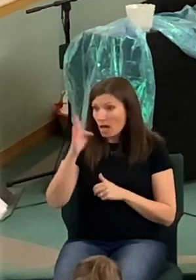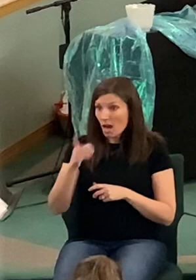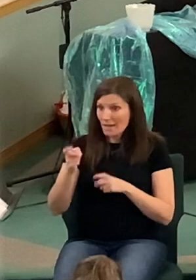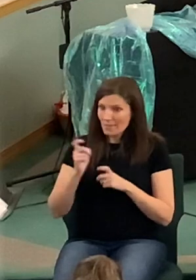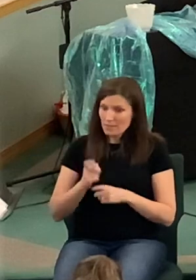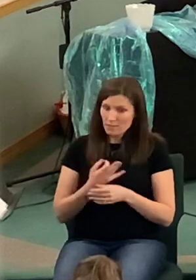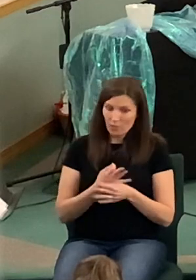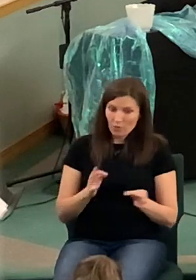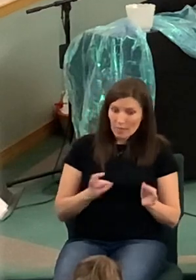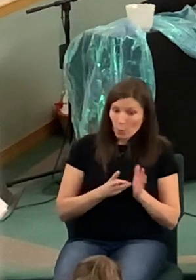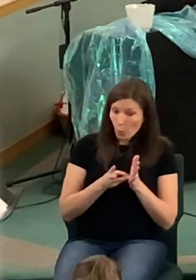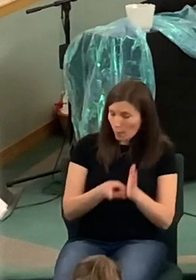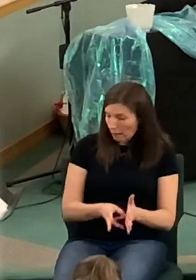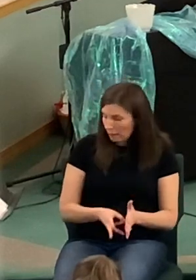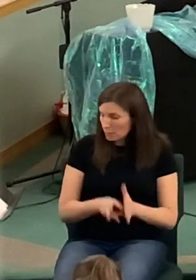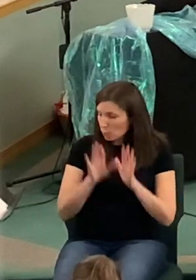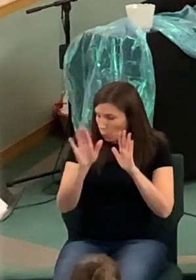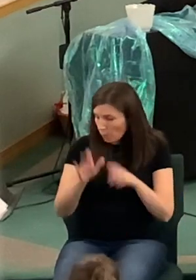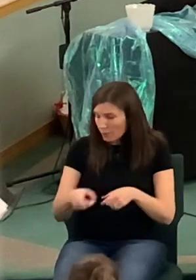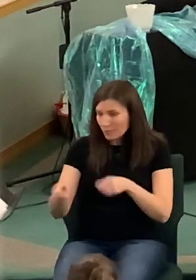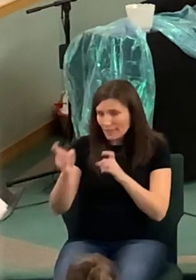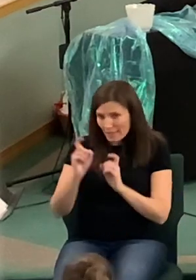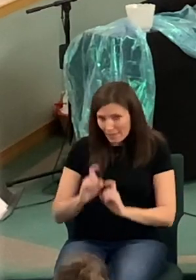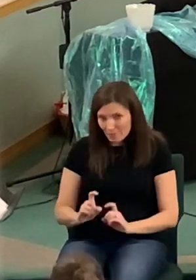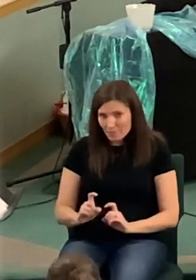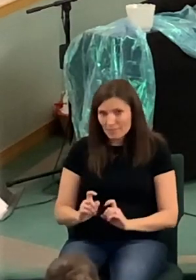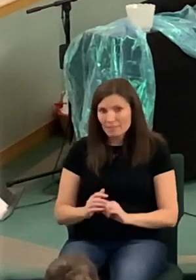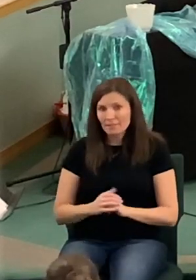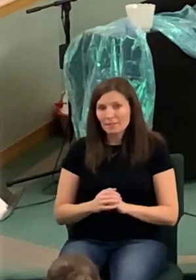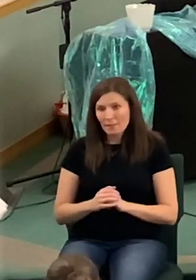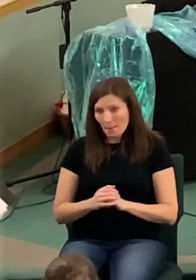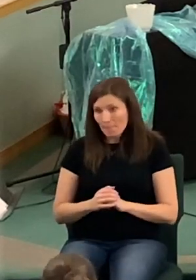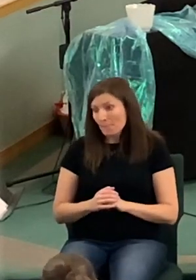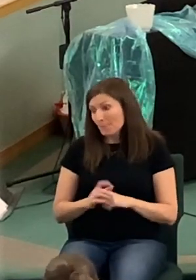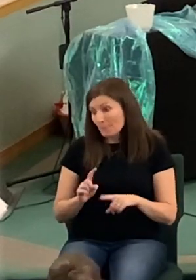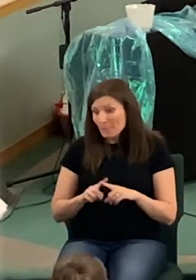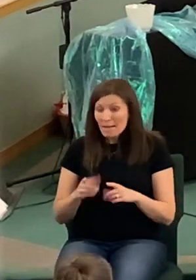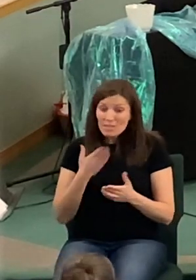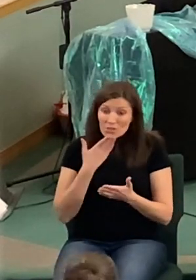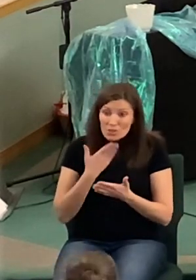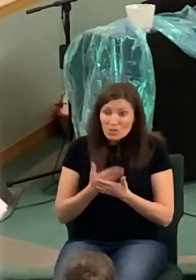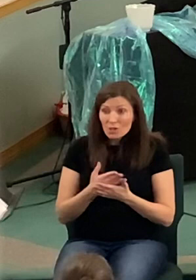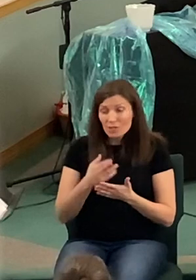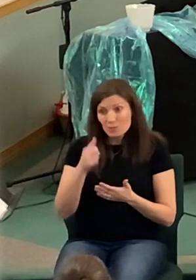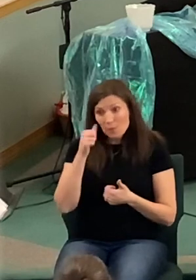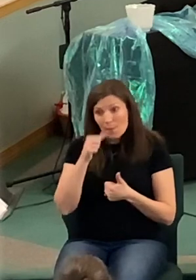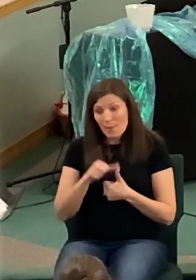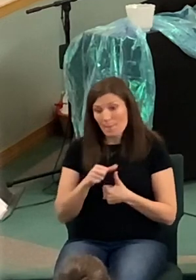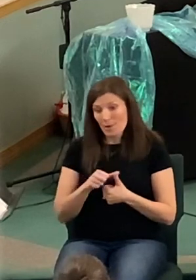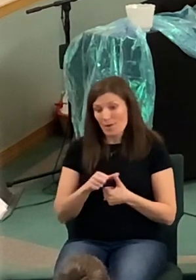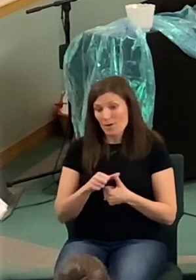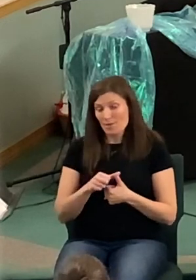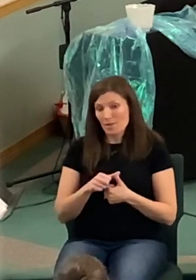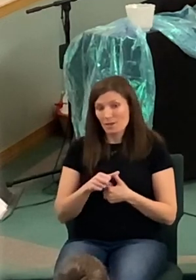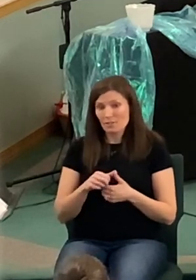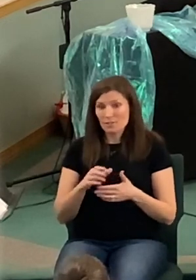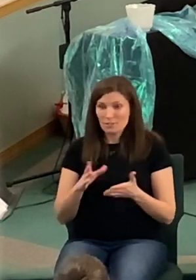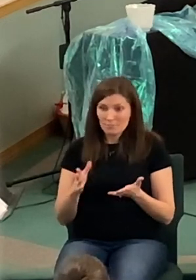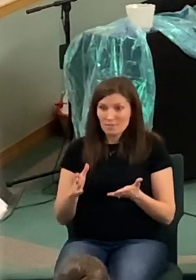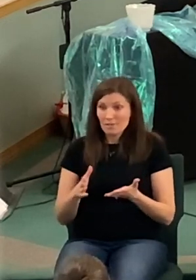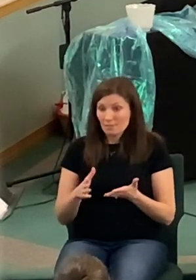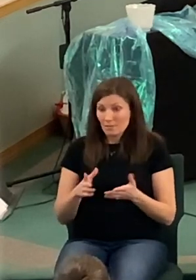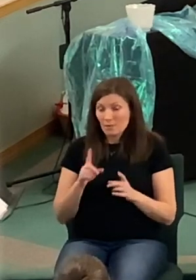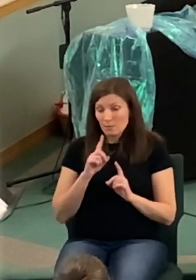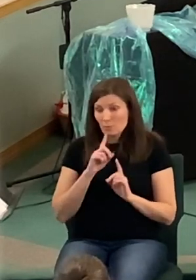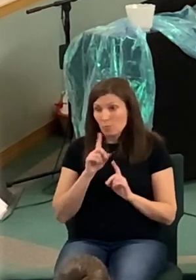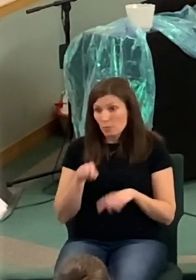great gift and a great thing we get to enjoy. But it's good for us to remember that there are consequences to that free